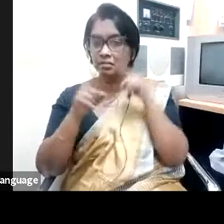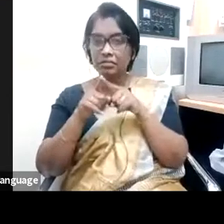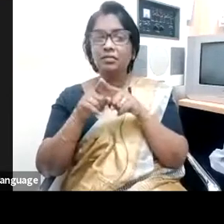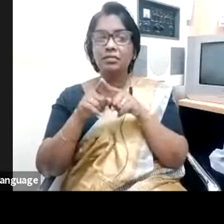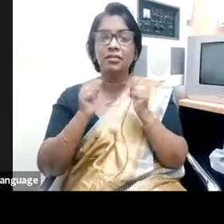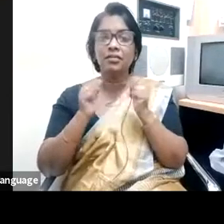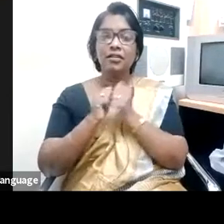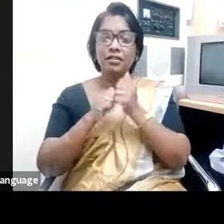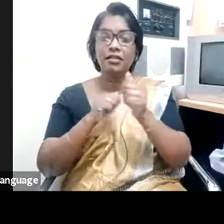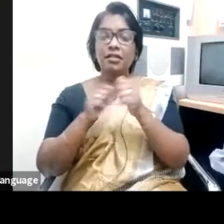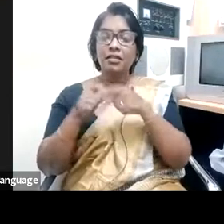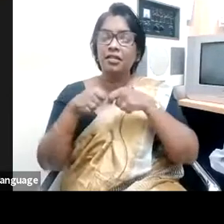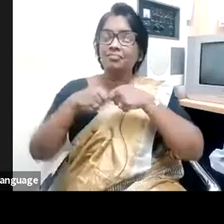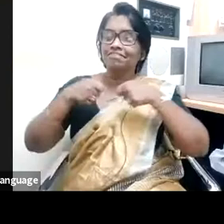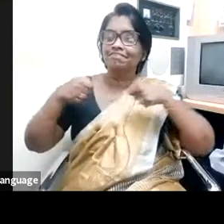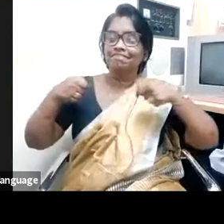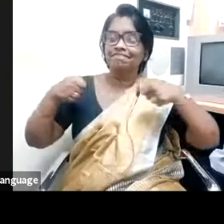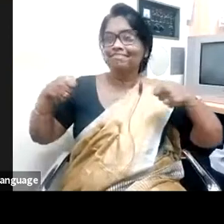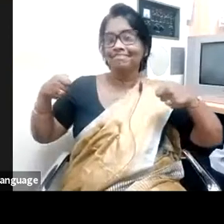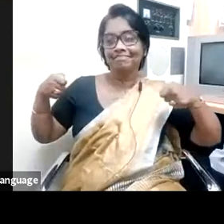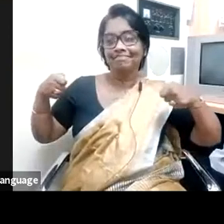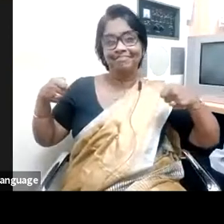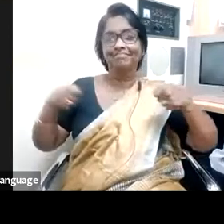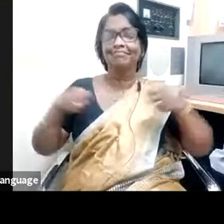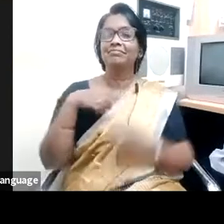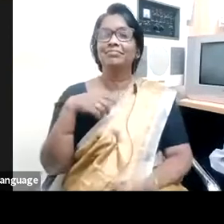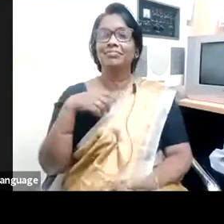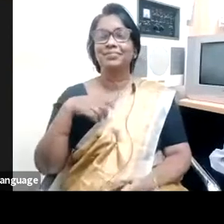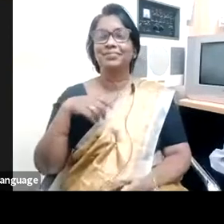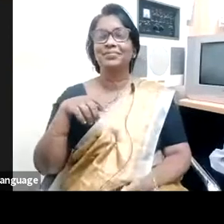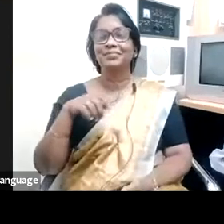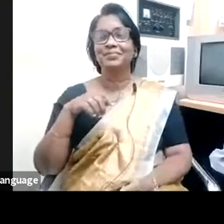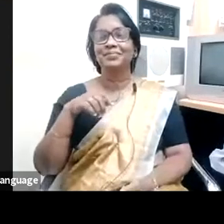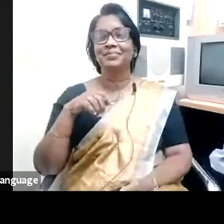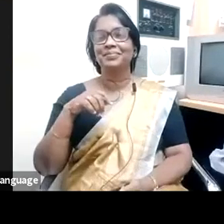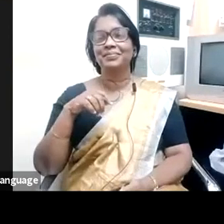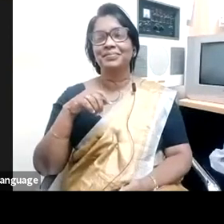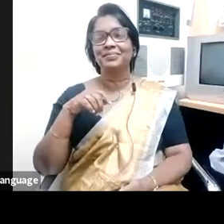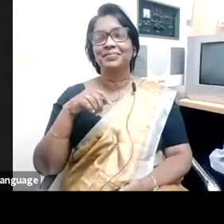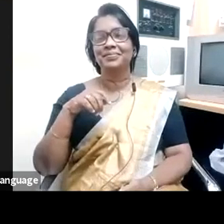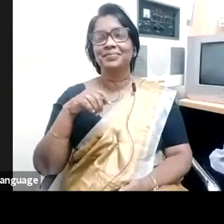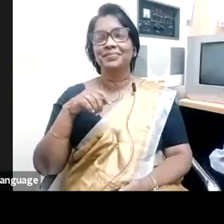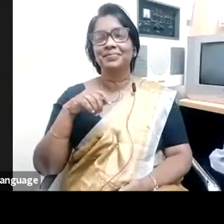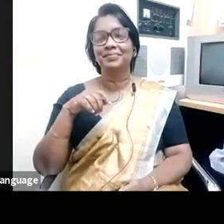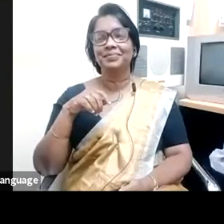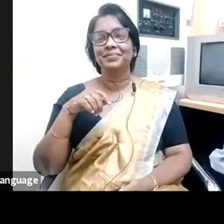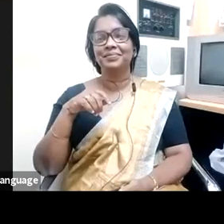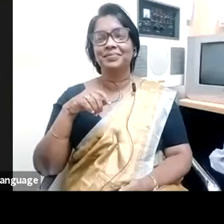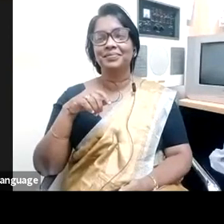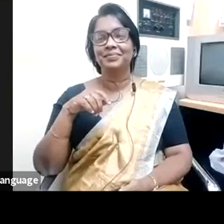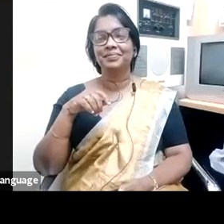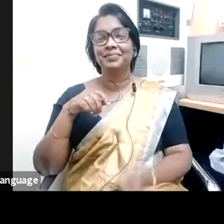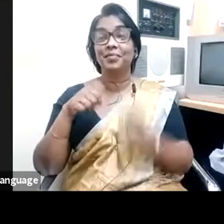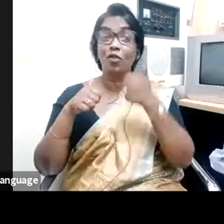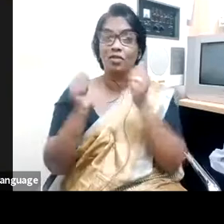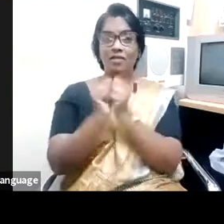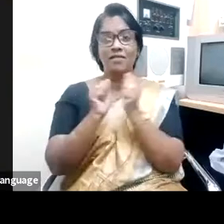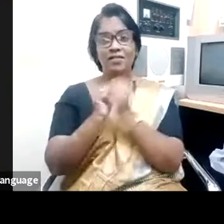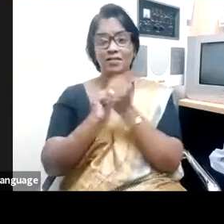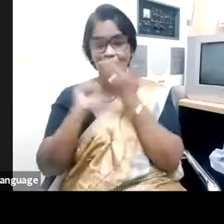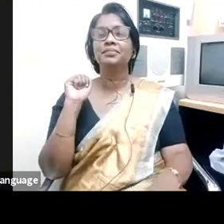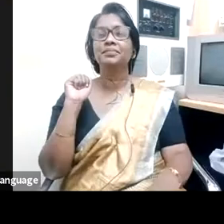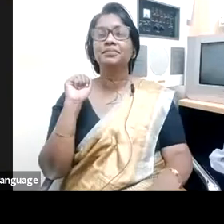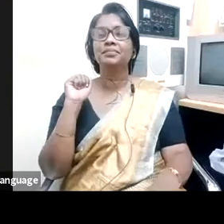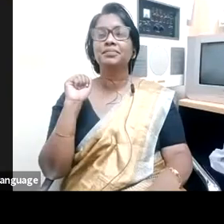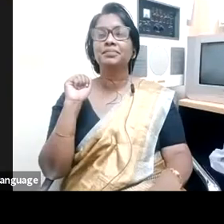let's just make let's keep flexing it more then, to do better there. So Sandra, over to you. Thank you very much,